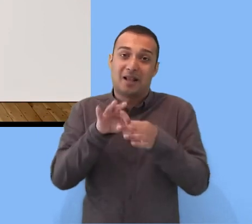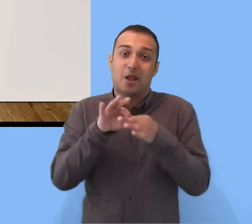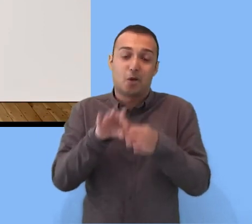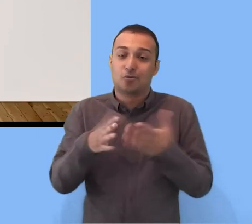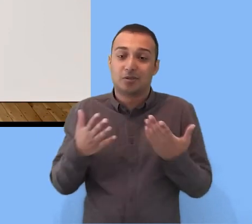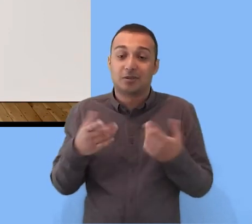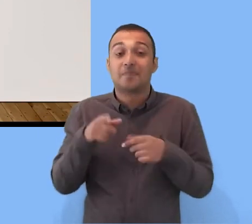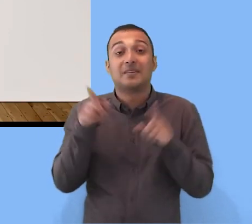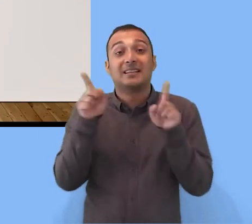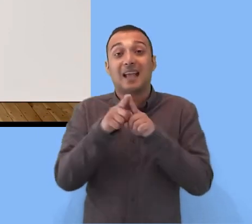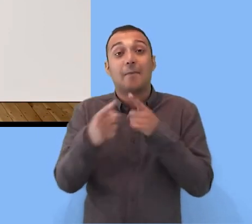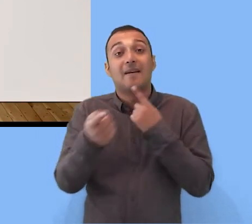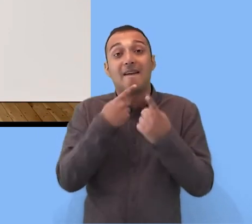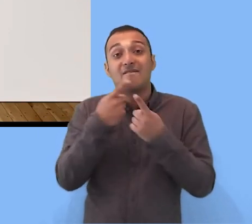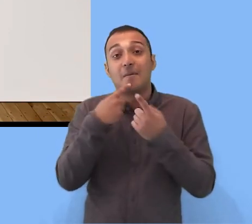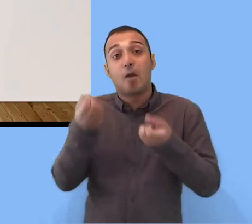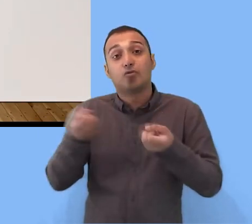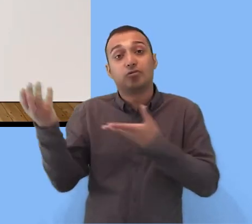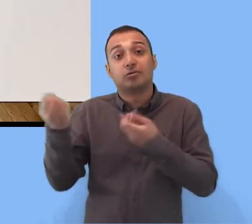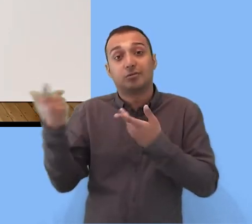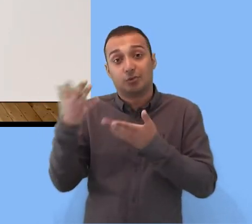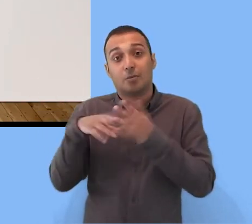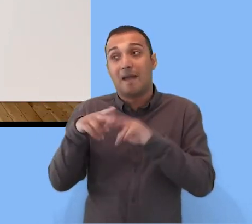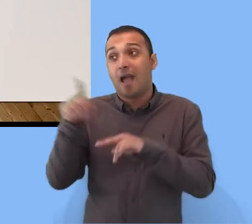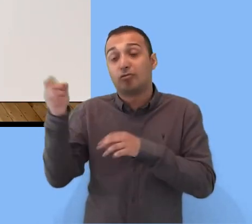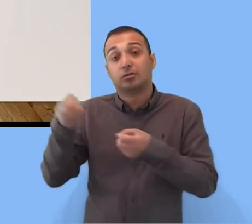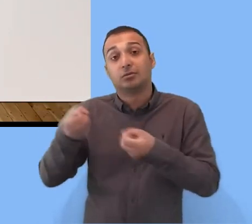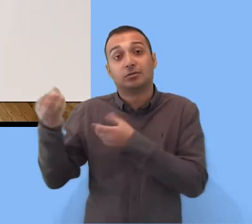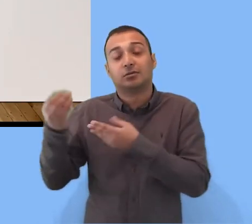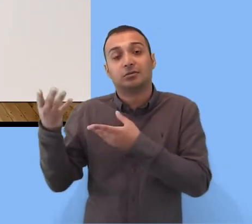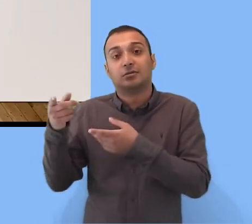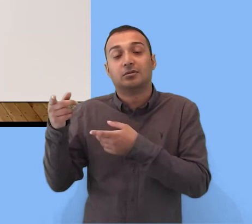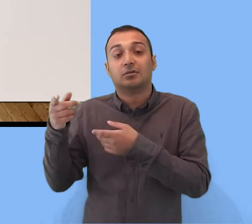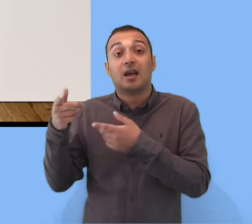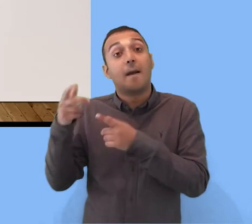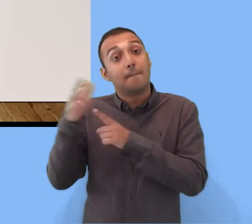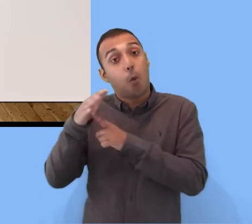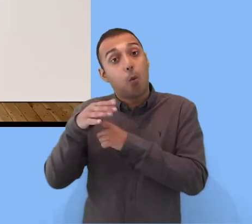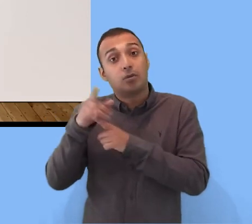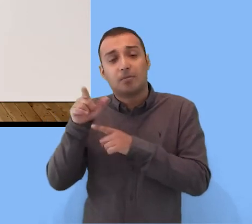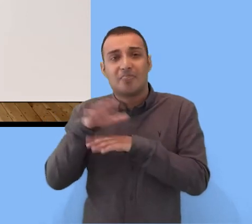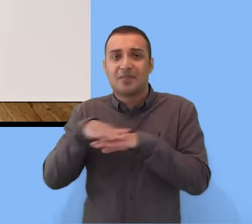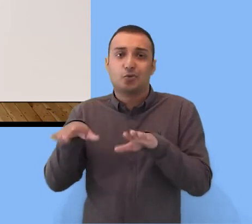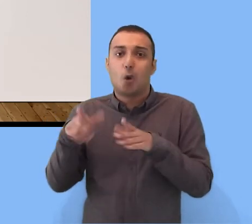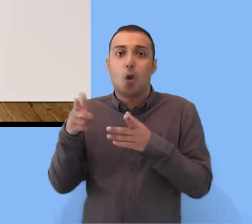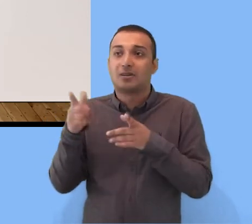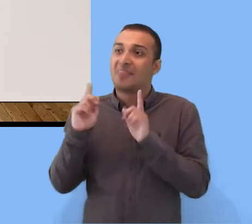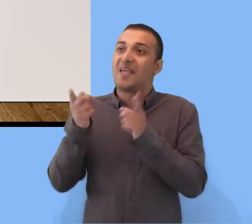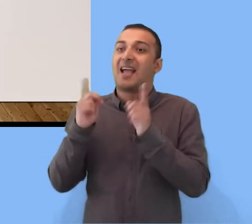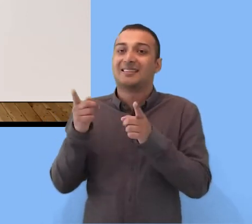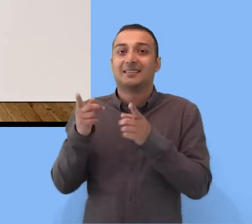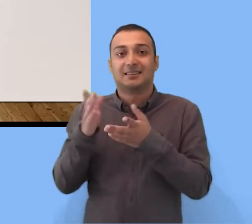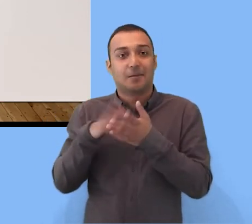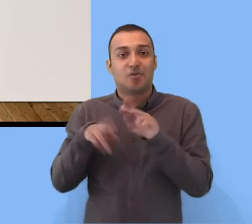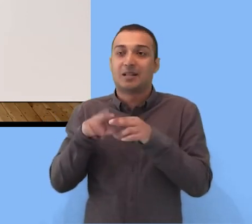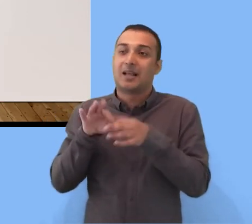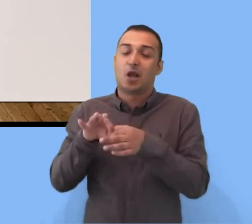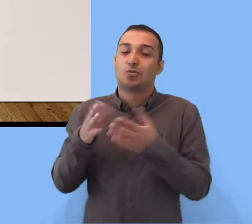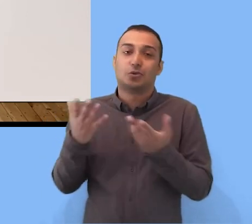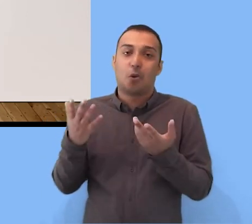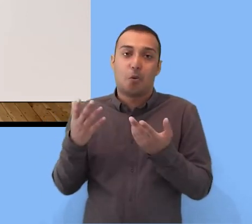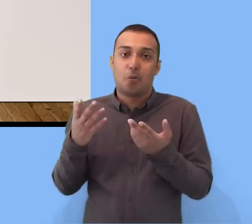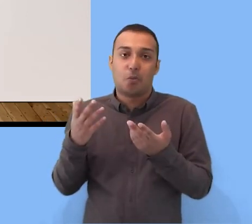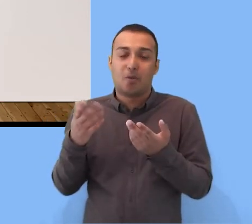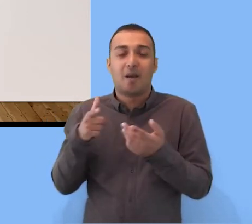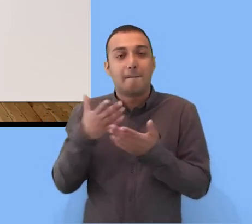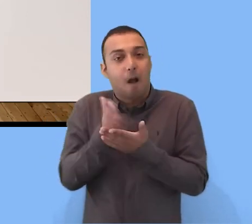information is not parental engagement. It's important, but it's not the end. It's a step on a journey. It's not the end of the journey. It's